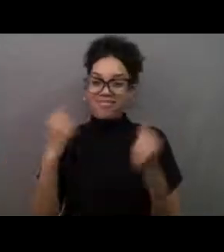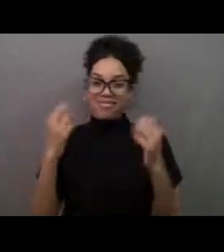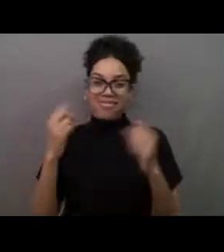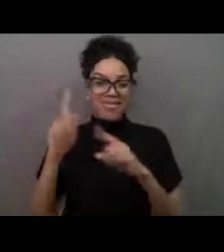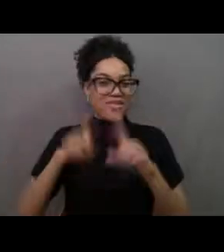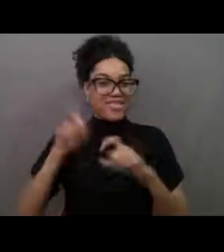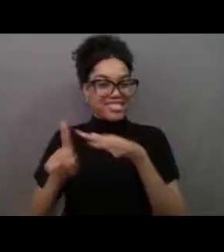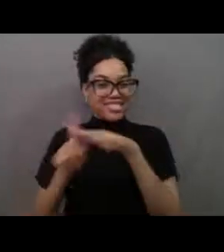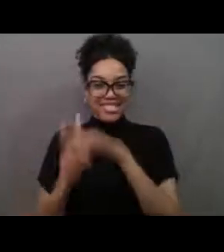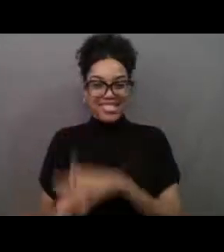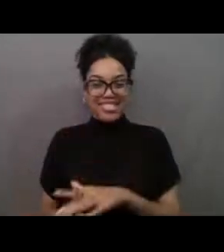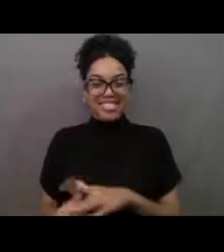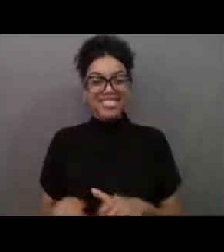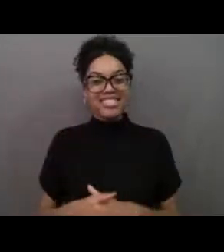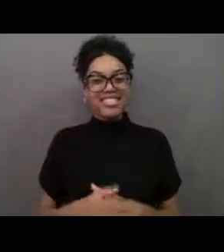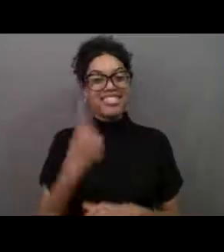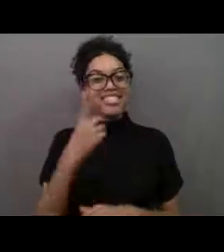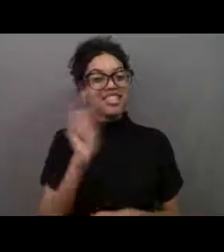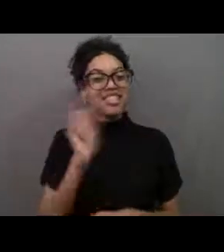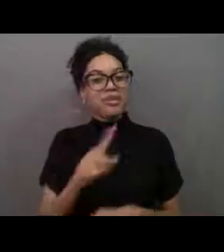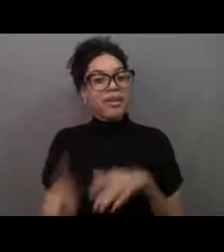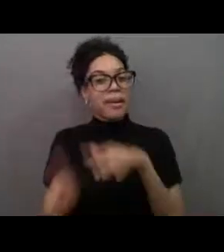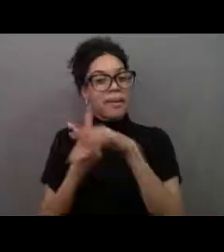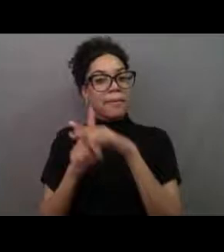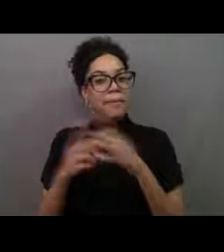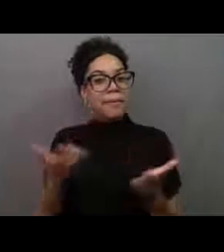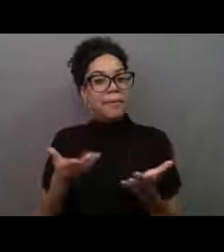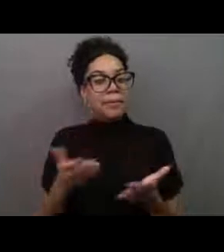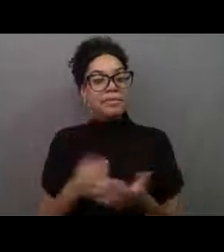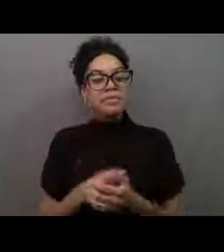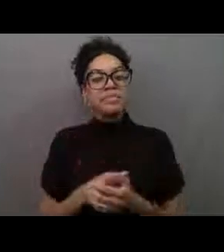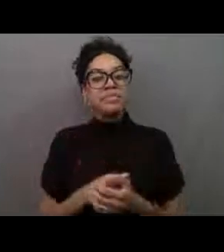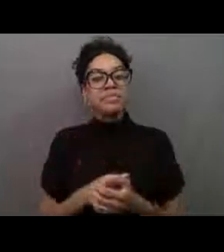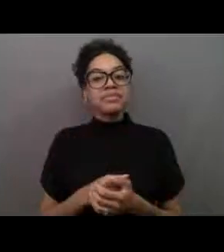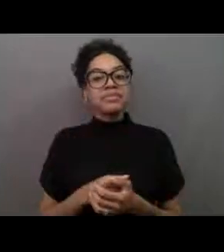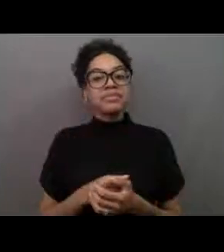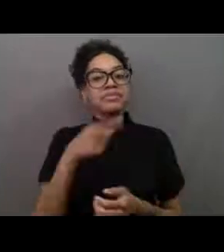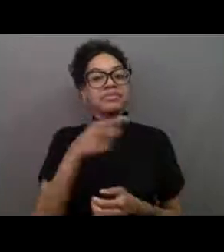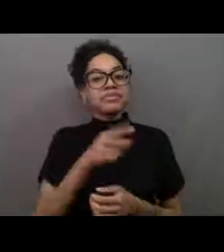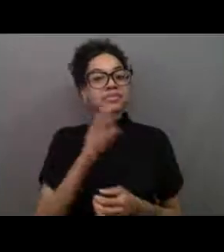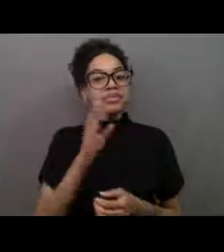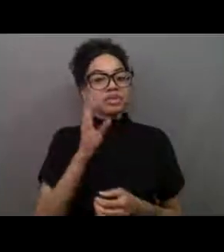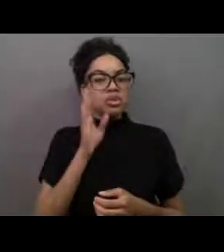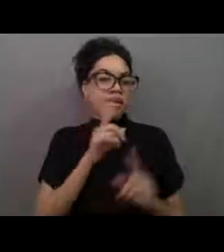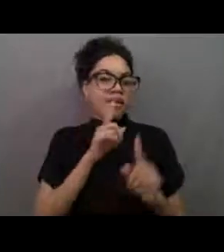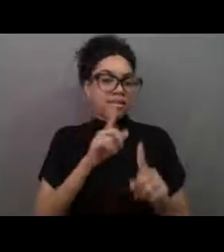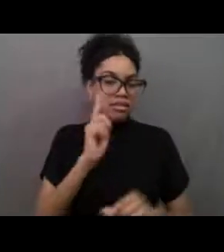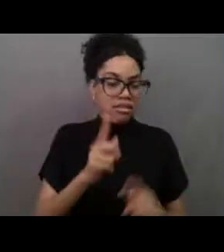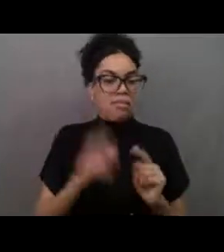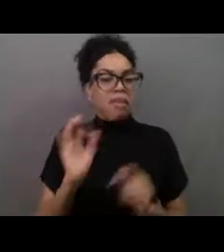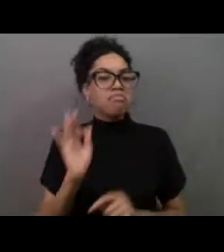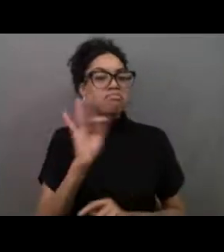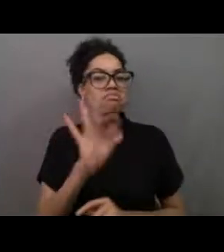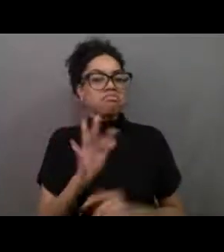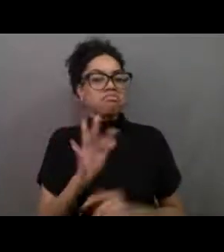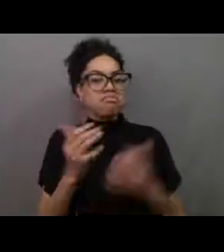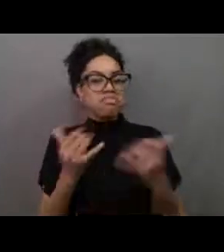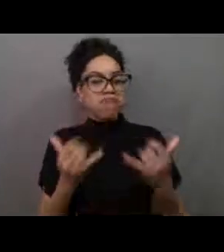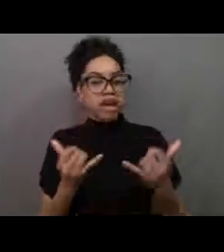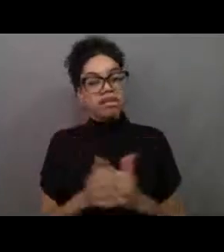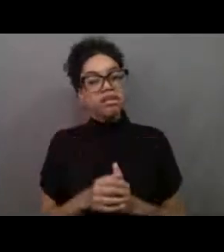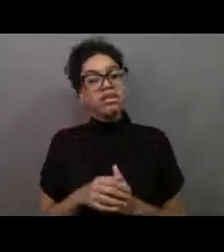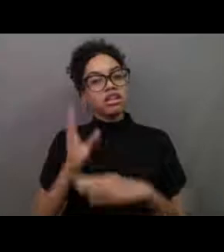questions. So one of the questions that came in, you're going to get to later, but I just wanted to put it out there, is what do sharks